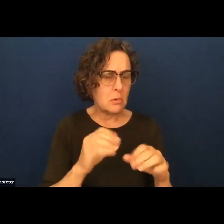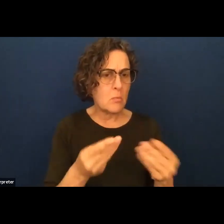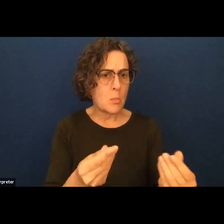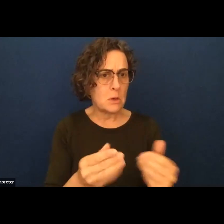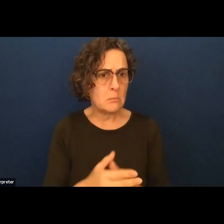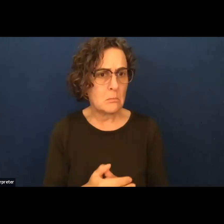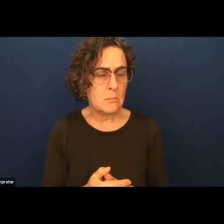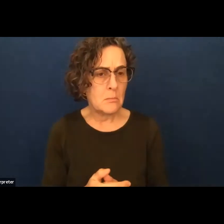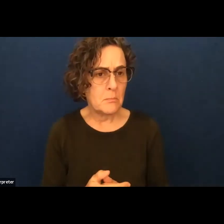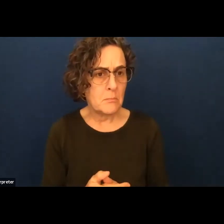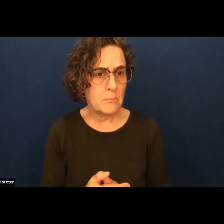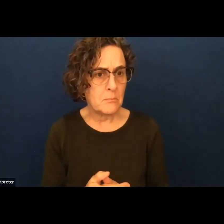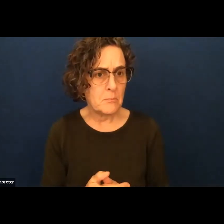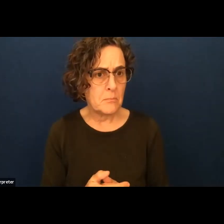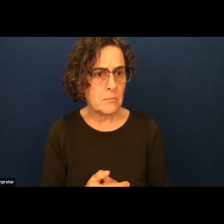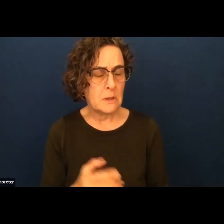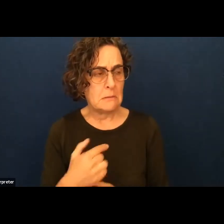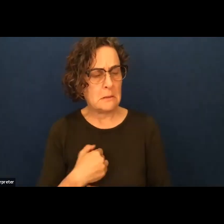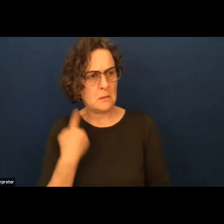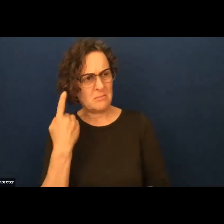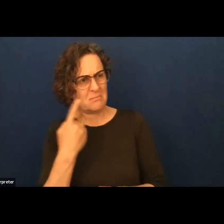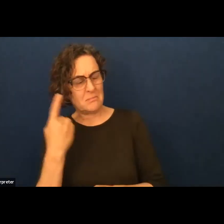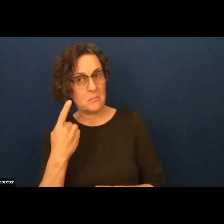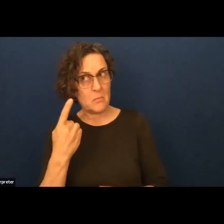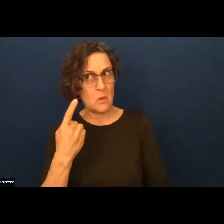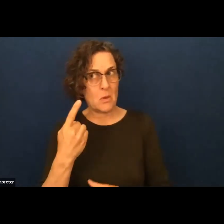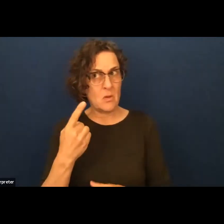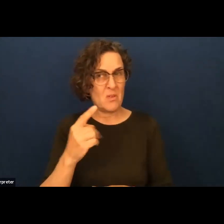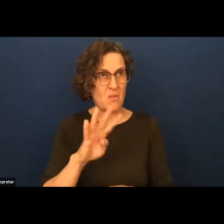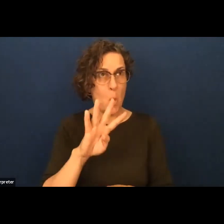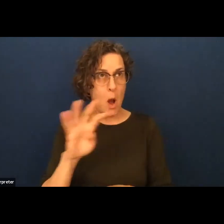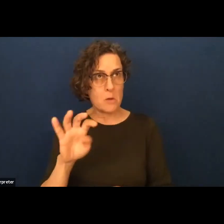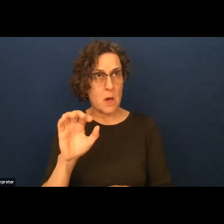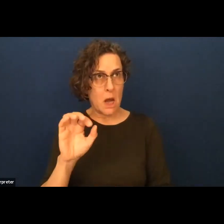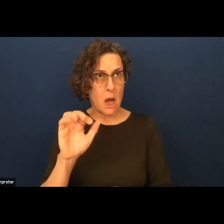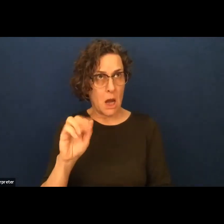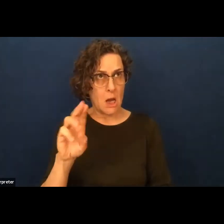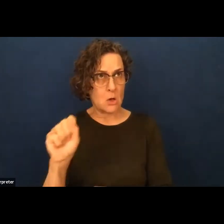So I'm kind of questioning, do we need, with 400 acres, do we need